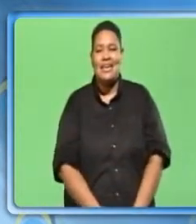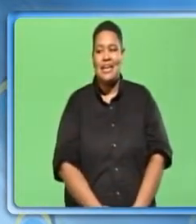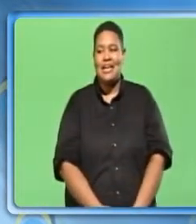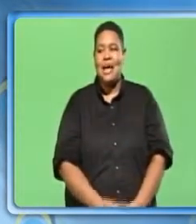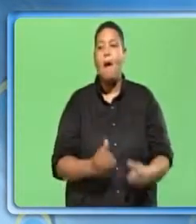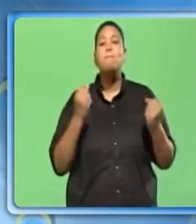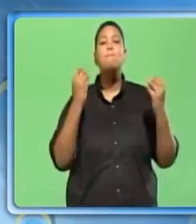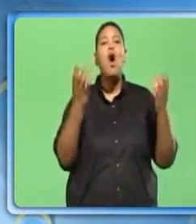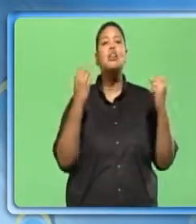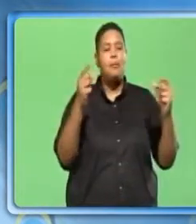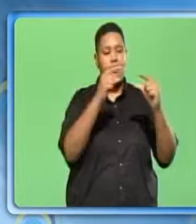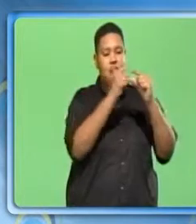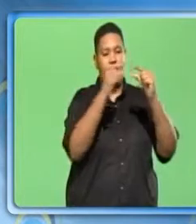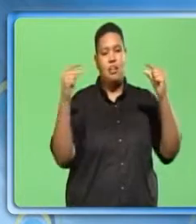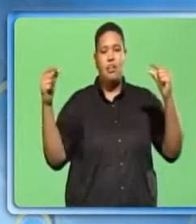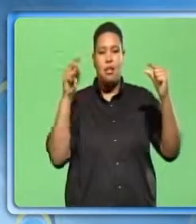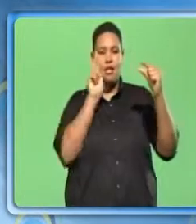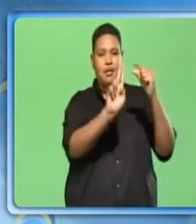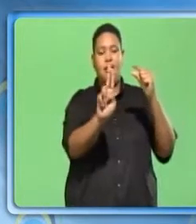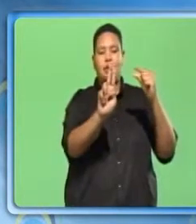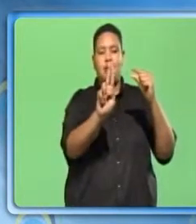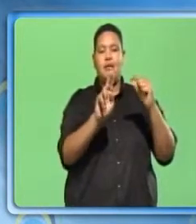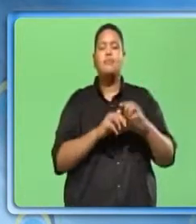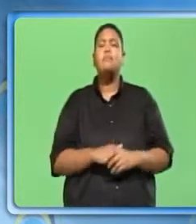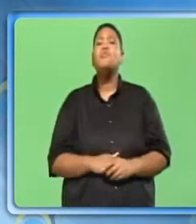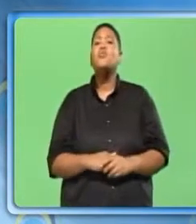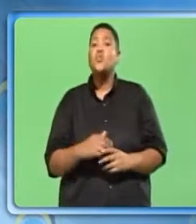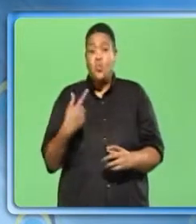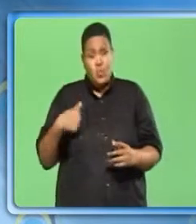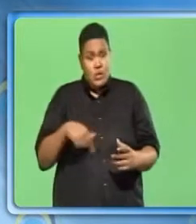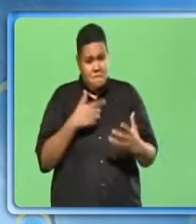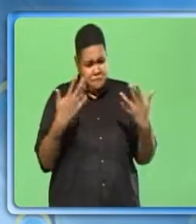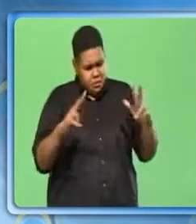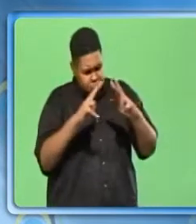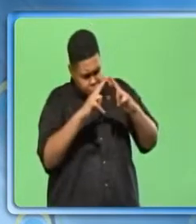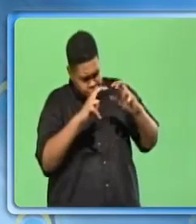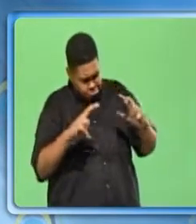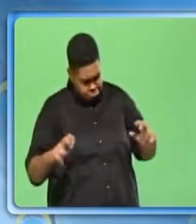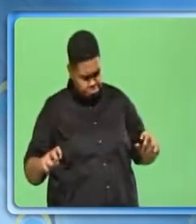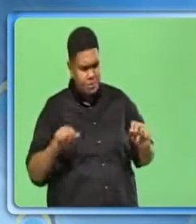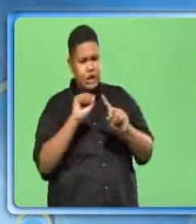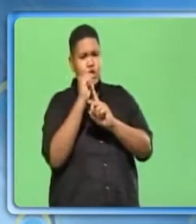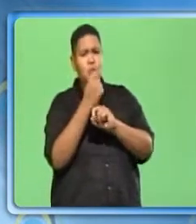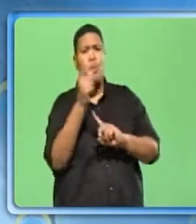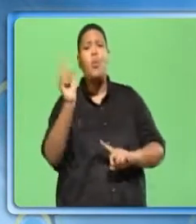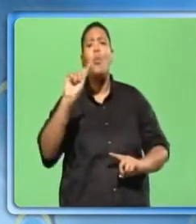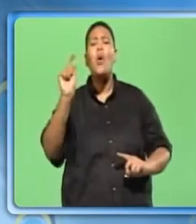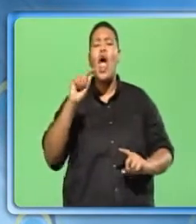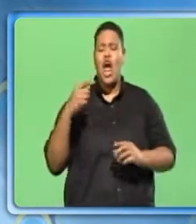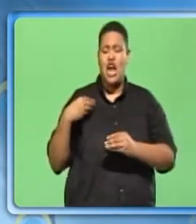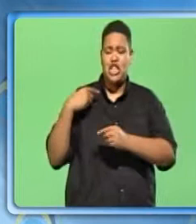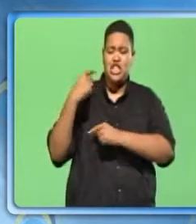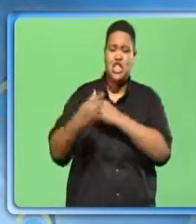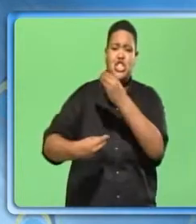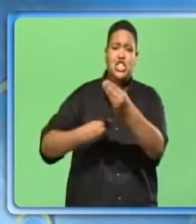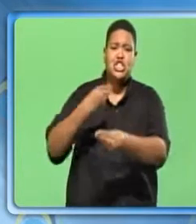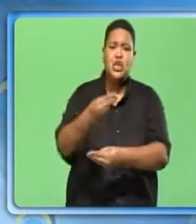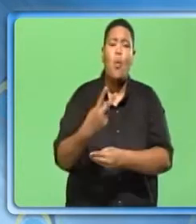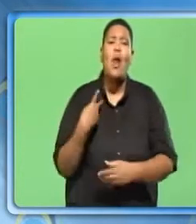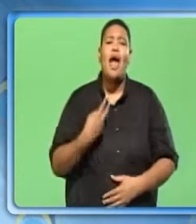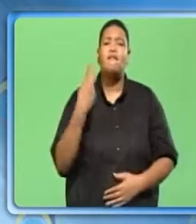Multiple alleles. So far, we have examined situations in which a gene may only have 2